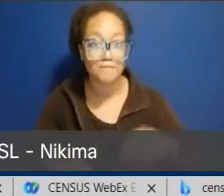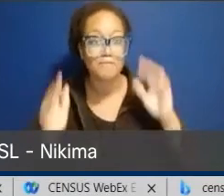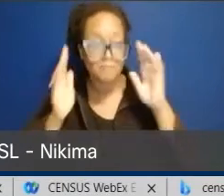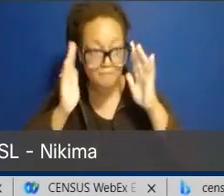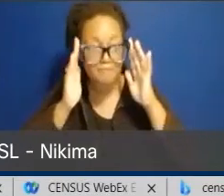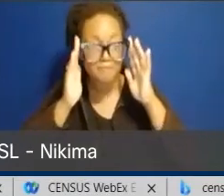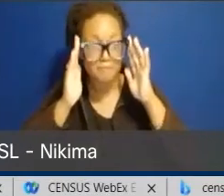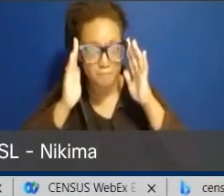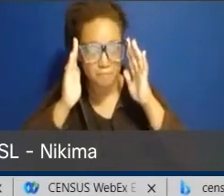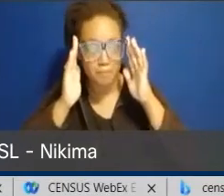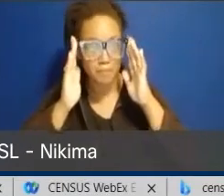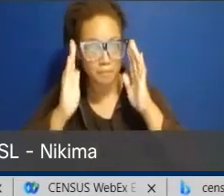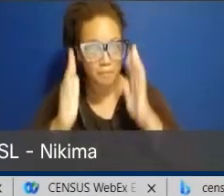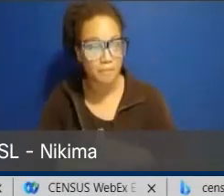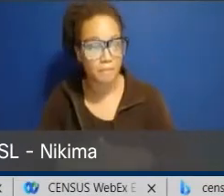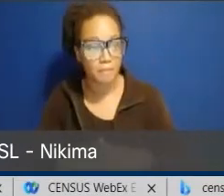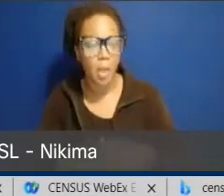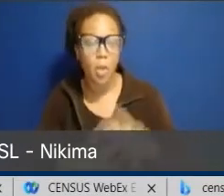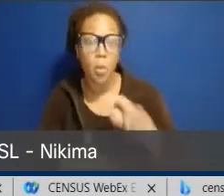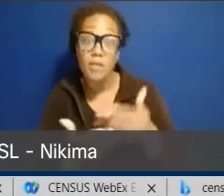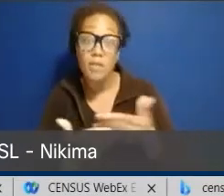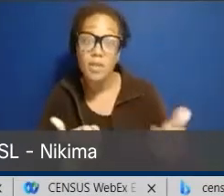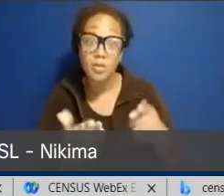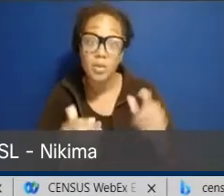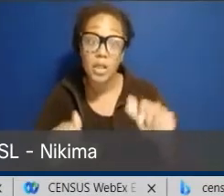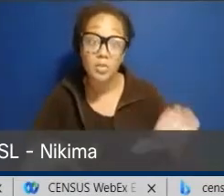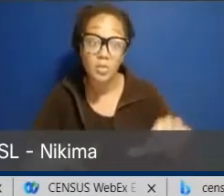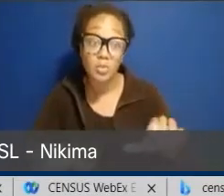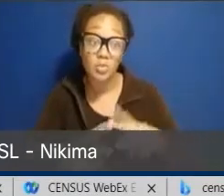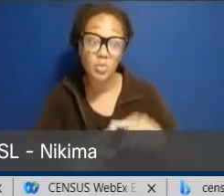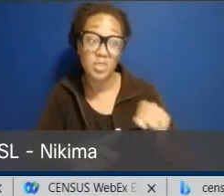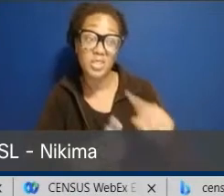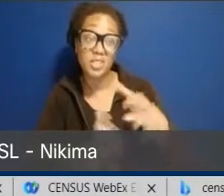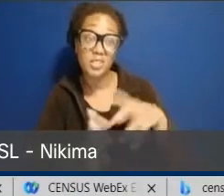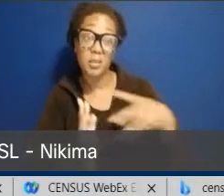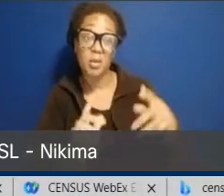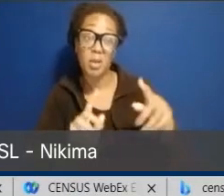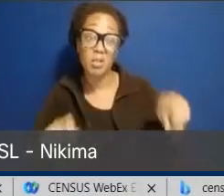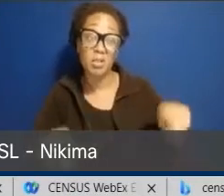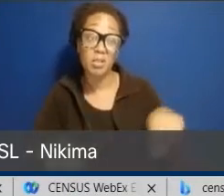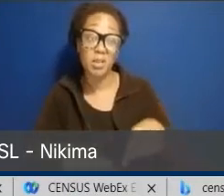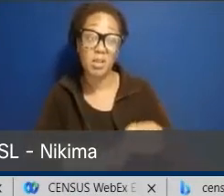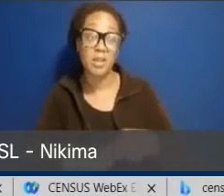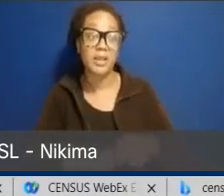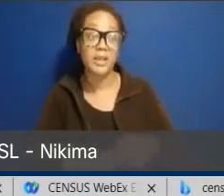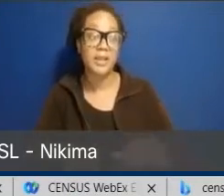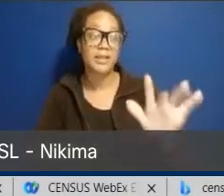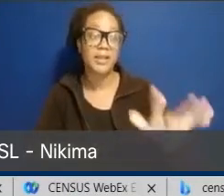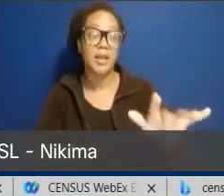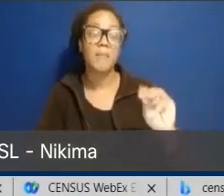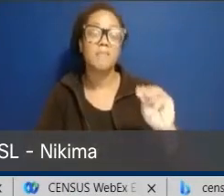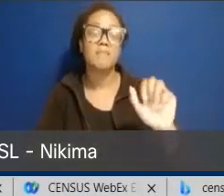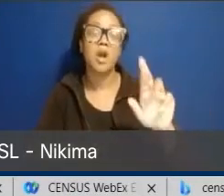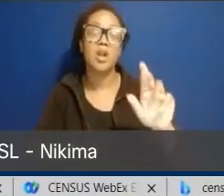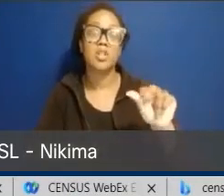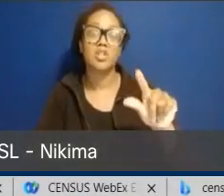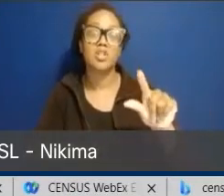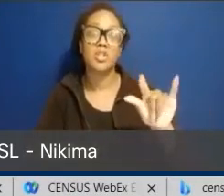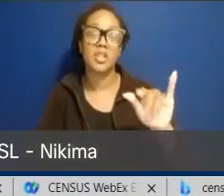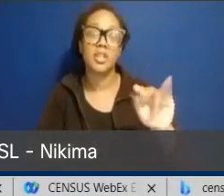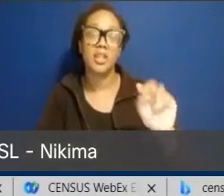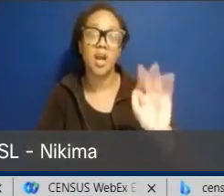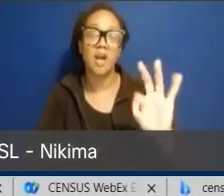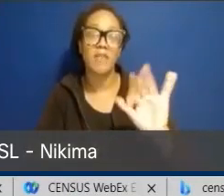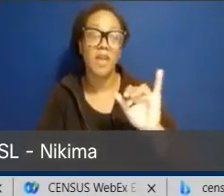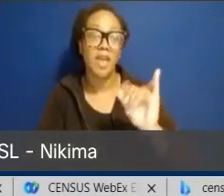One of the things you can do to the table is you can click on your margin of error, it goes away, and now it makes the table a